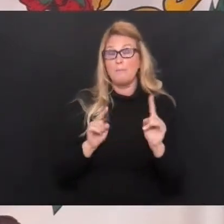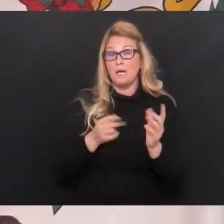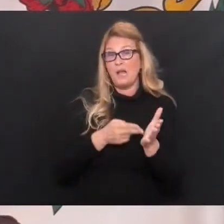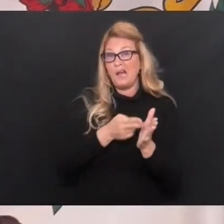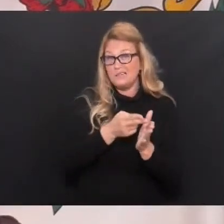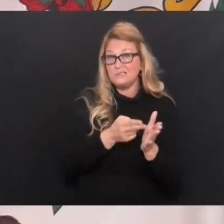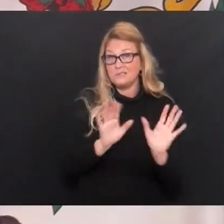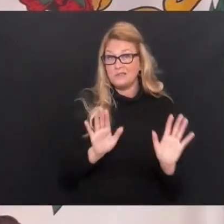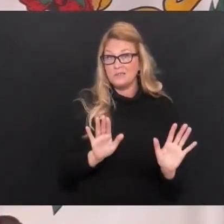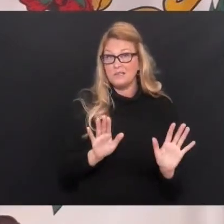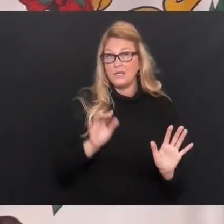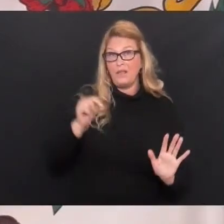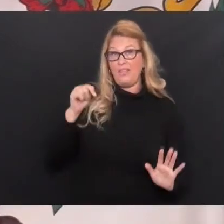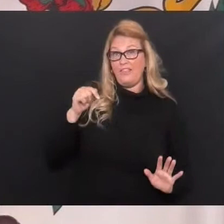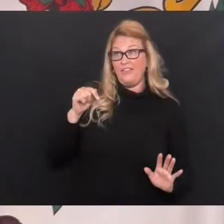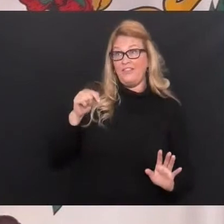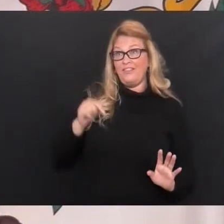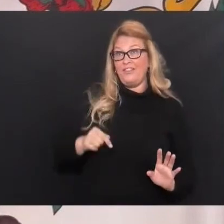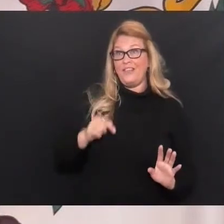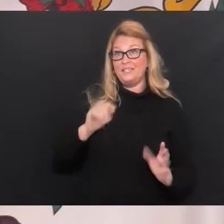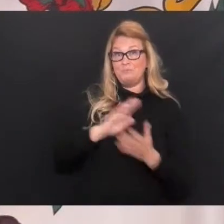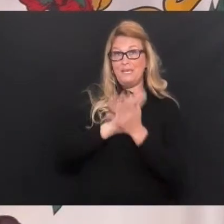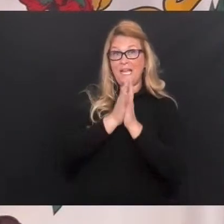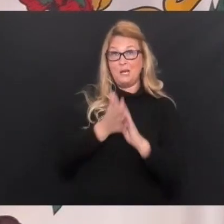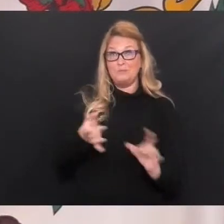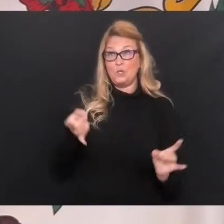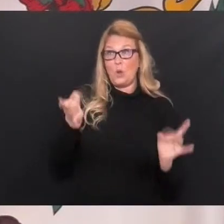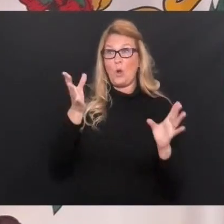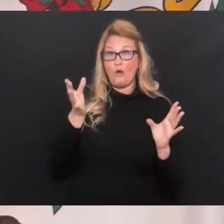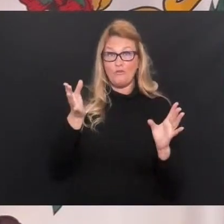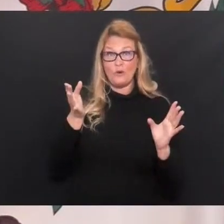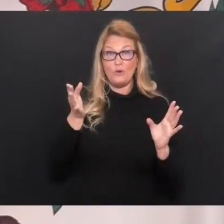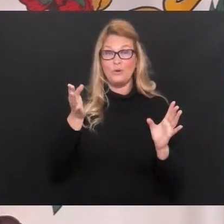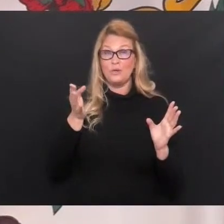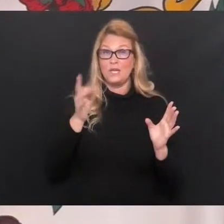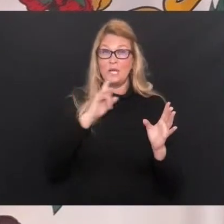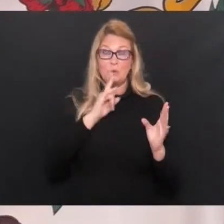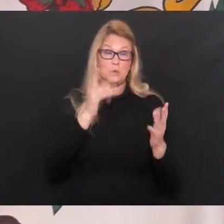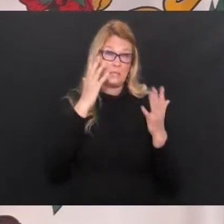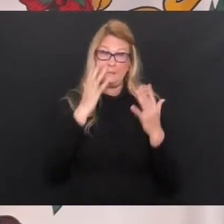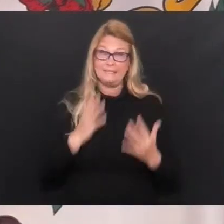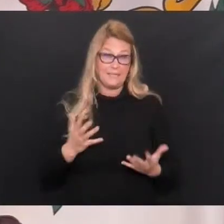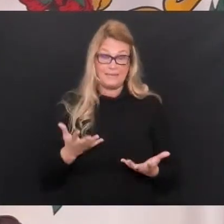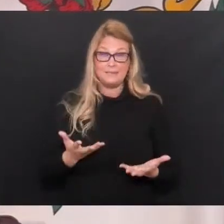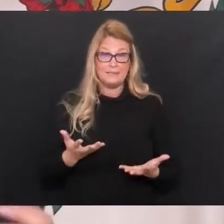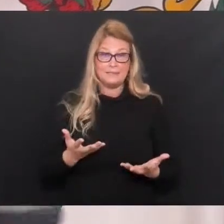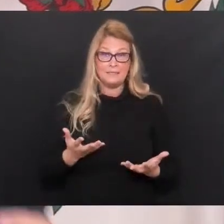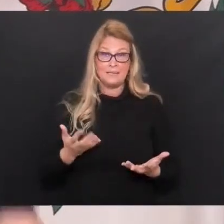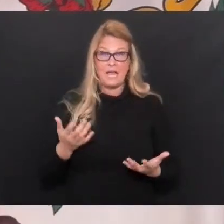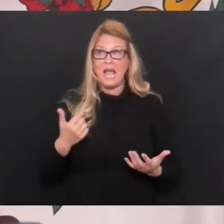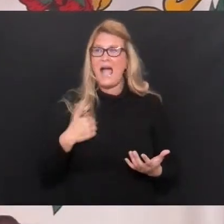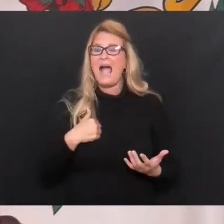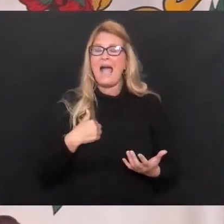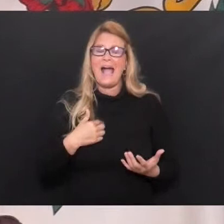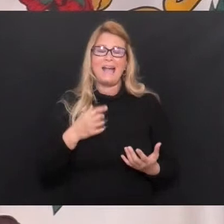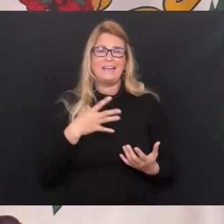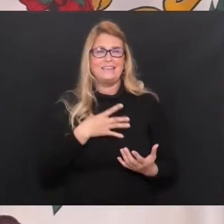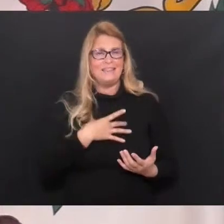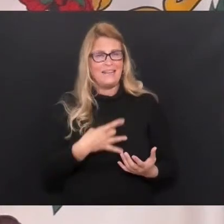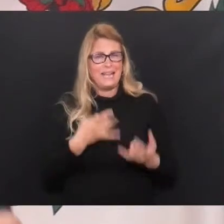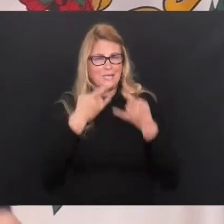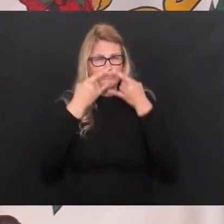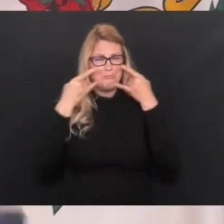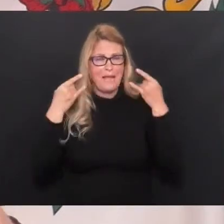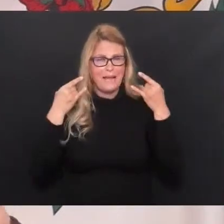honestly, if this thing turns really ugly, what would be such a crying shame. I don't like the mask either.